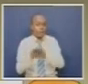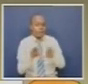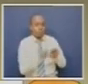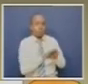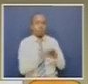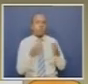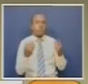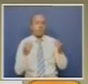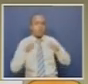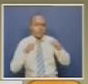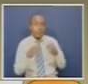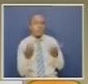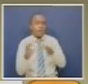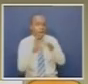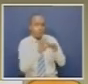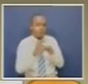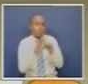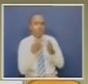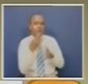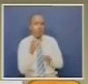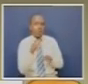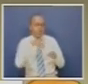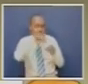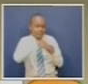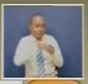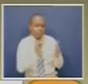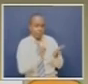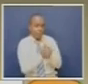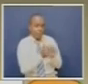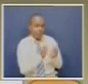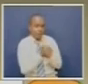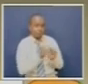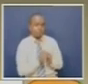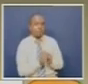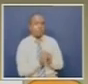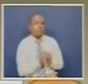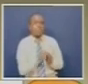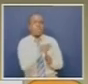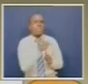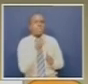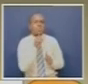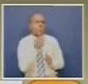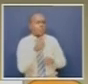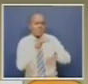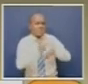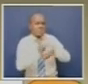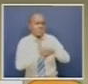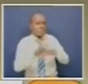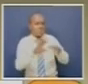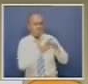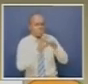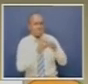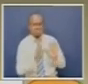a unity of internal competition of a harmful nature. It's not a constructive kind of